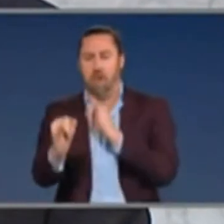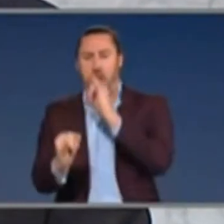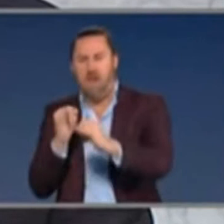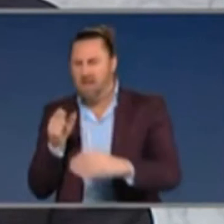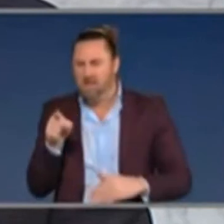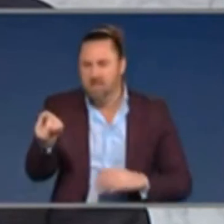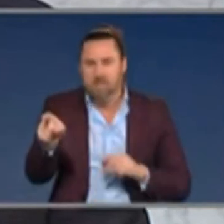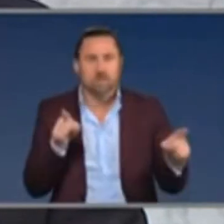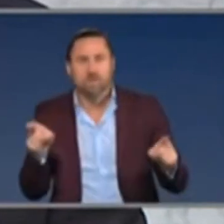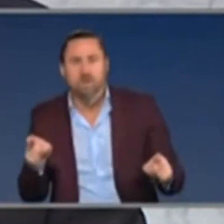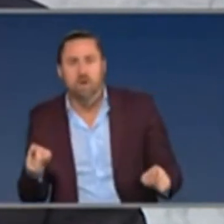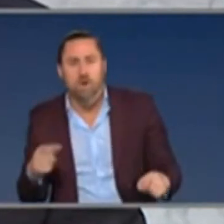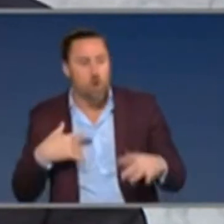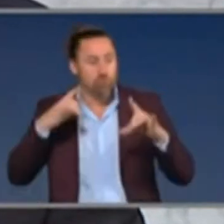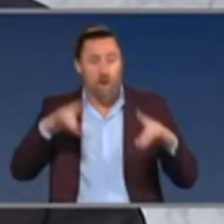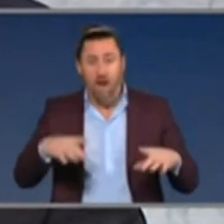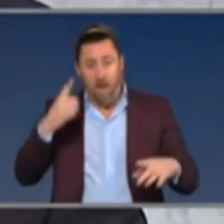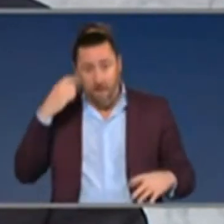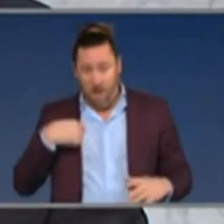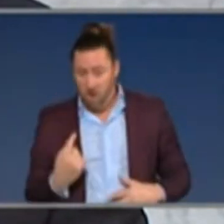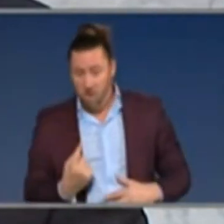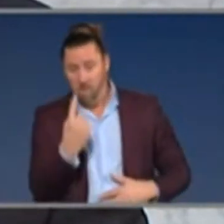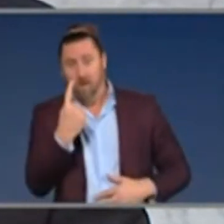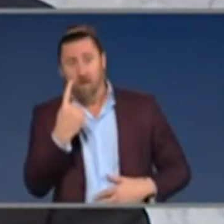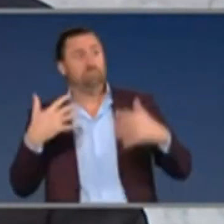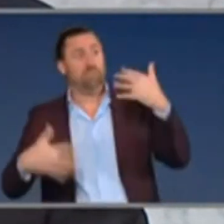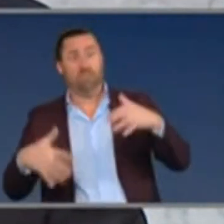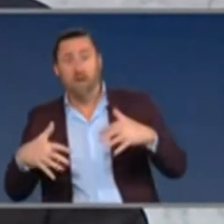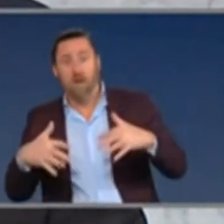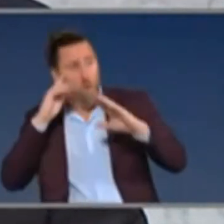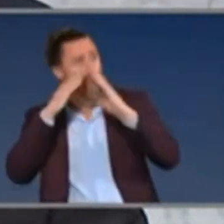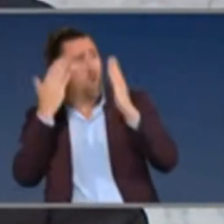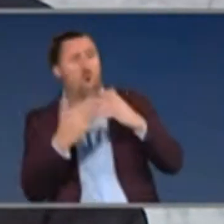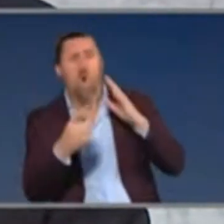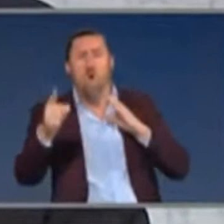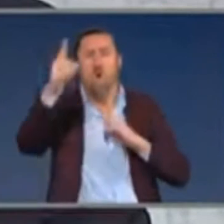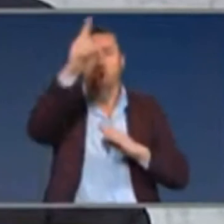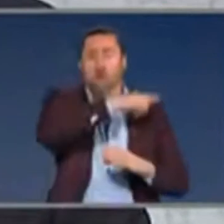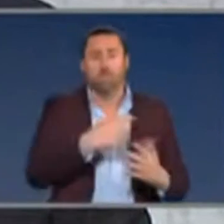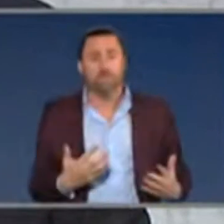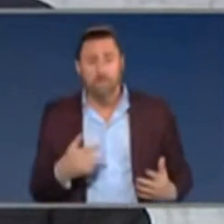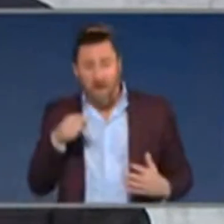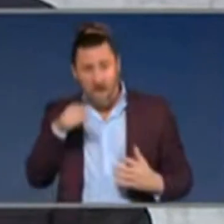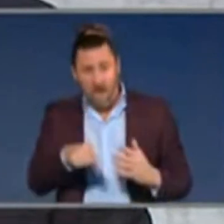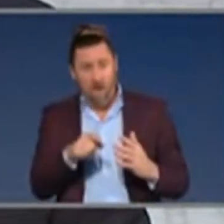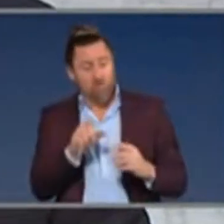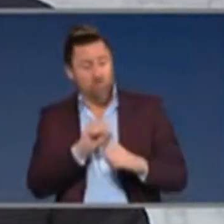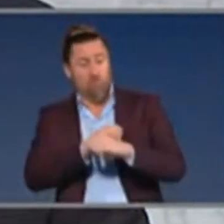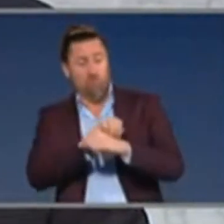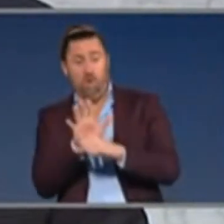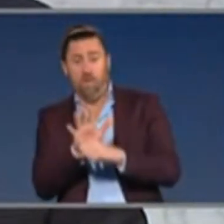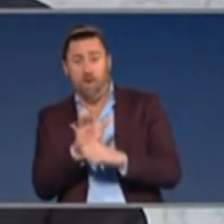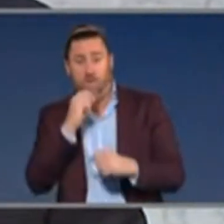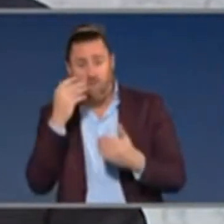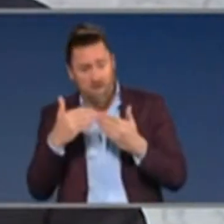some golden immunity that Australia has in relation to this virus. This virus will be around for some time,